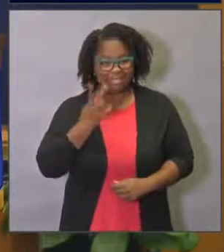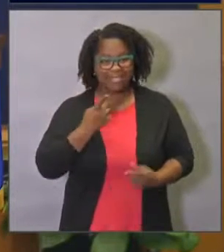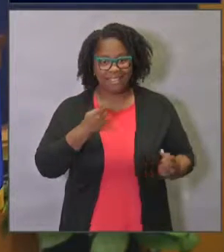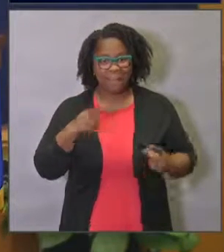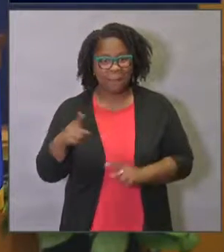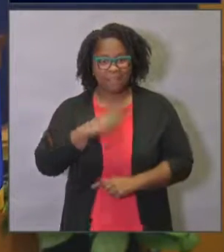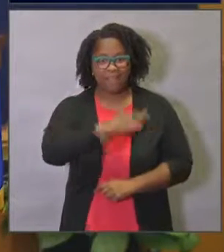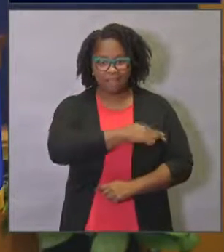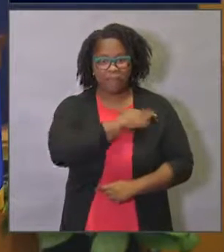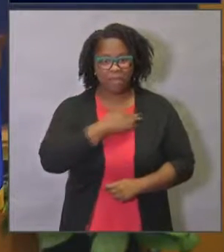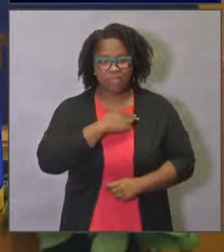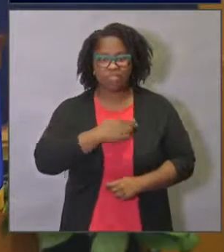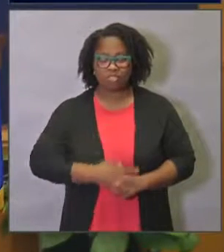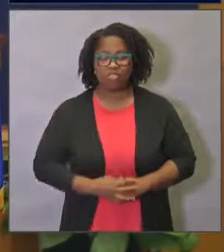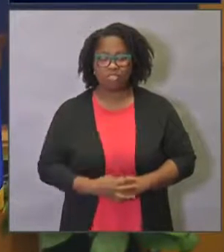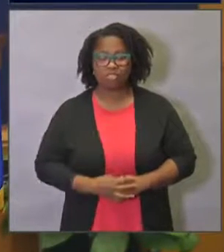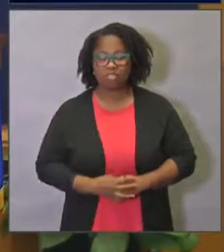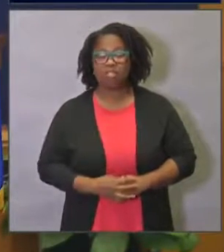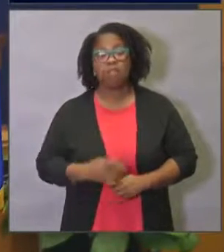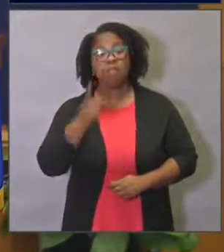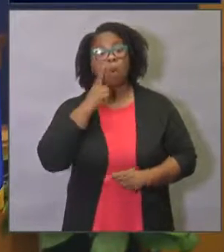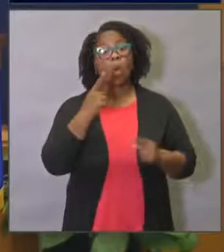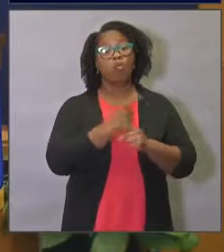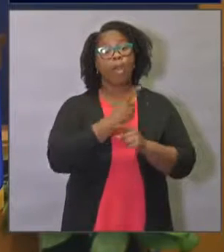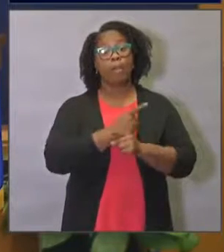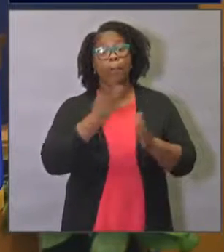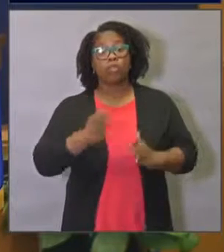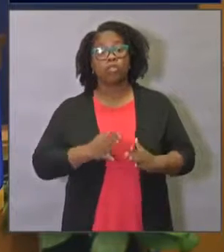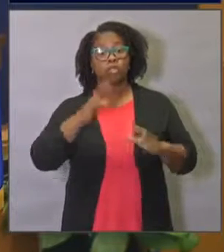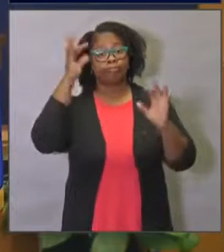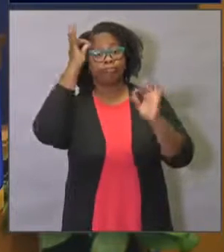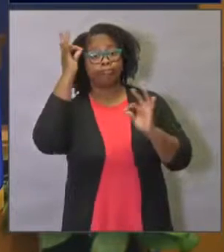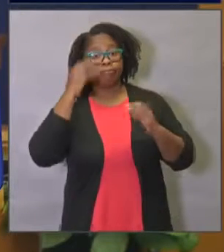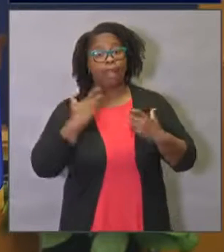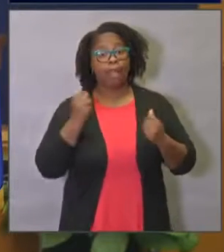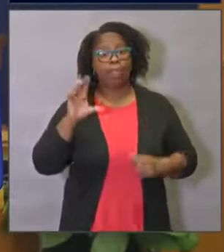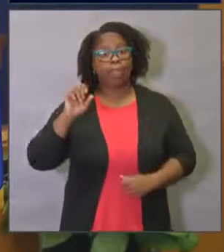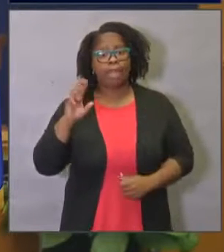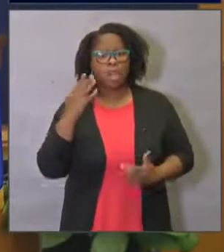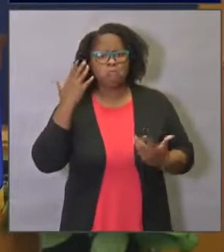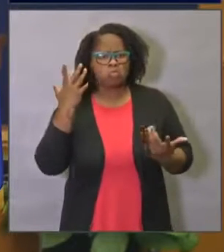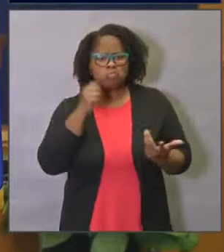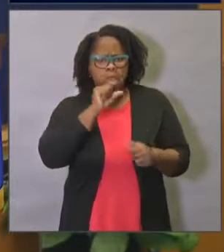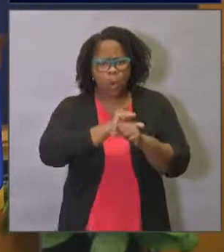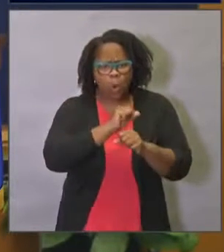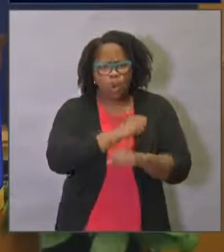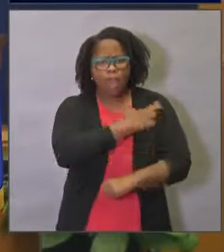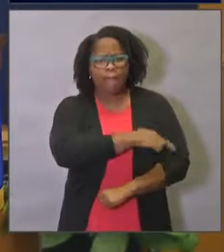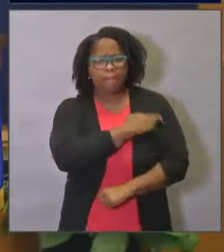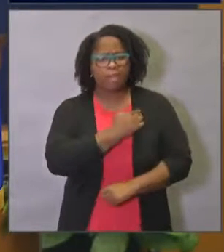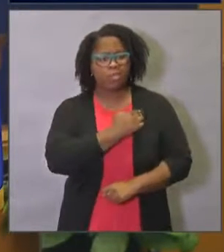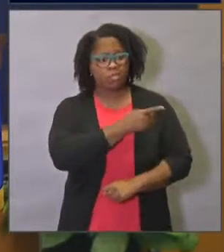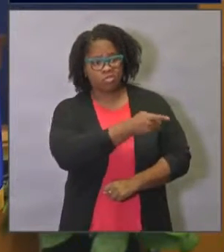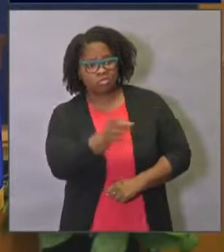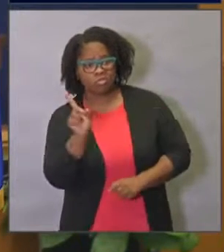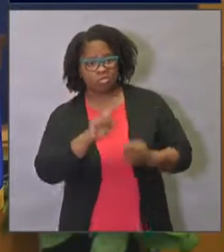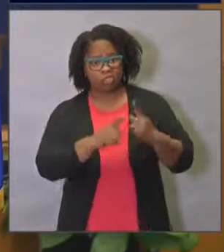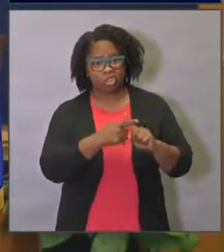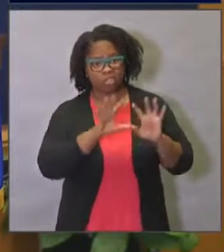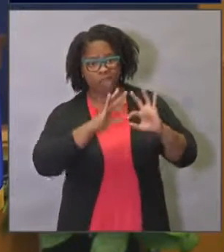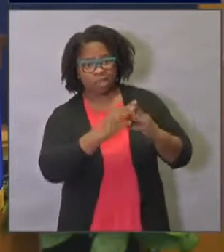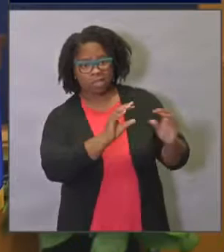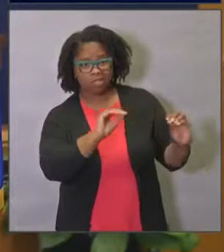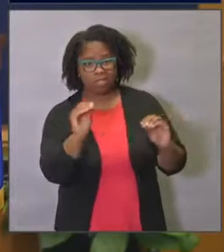mentioned, for the average person that's not a healthcare worker or that does not work in the hospitals or who has not had someone that has been personally affected